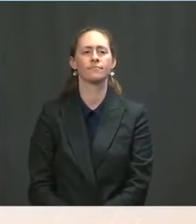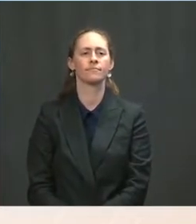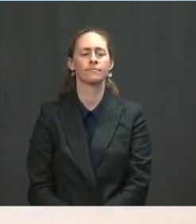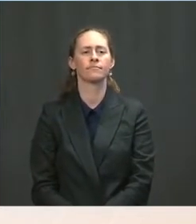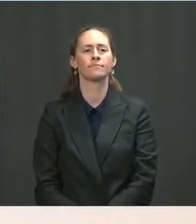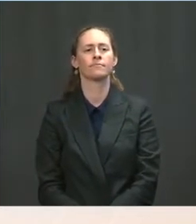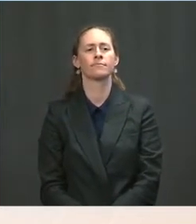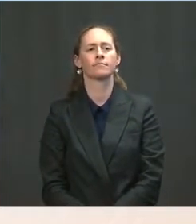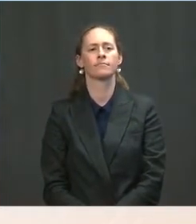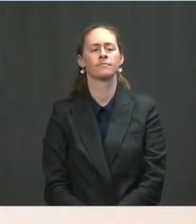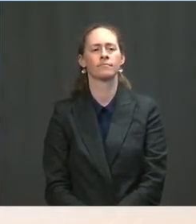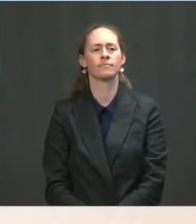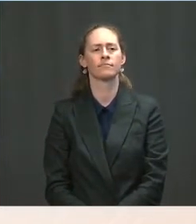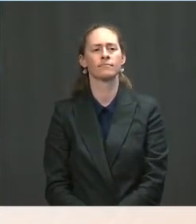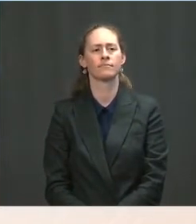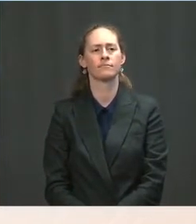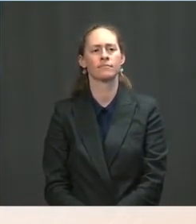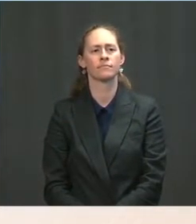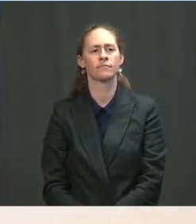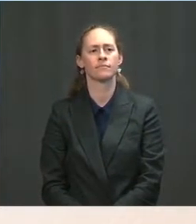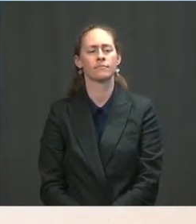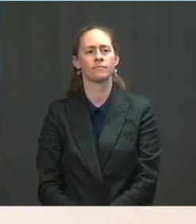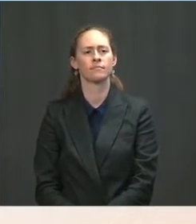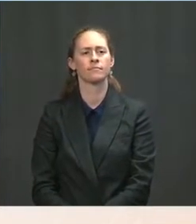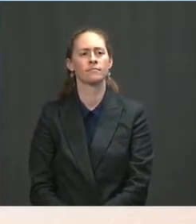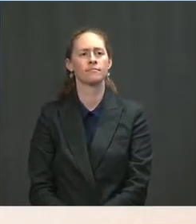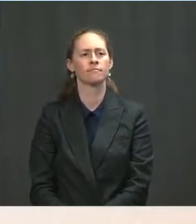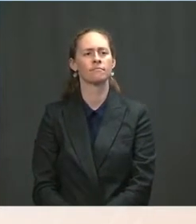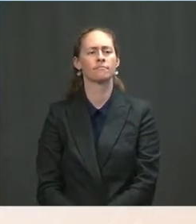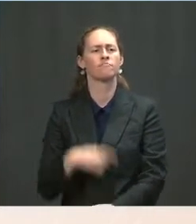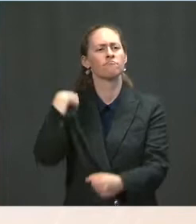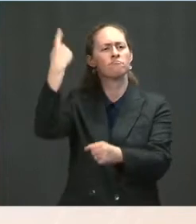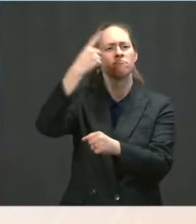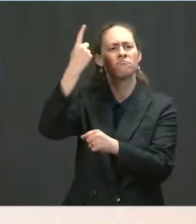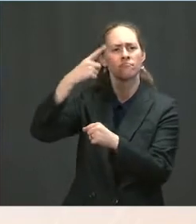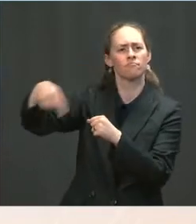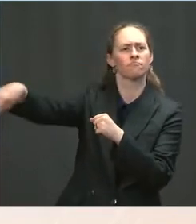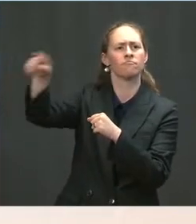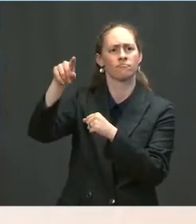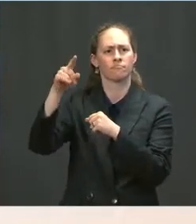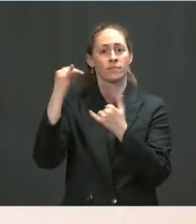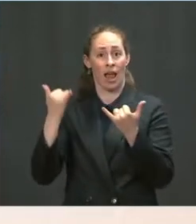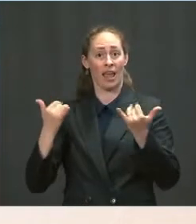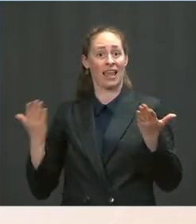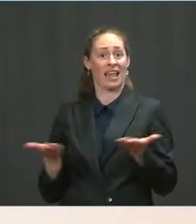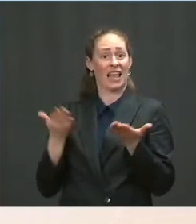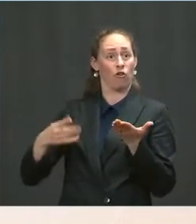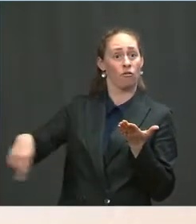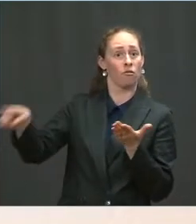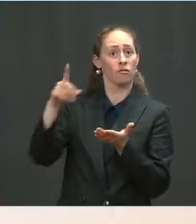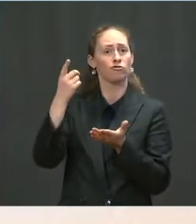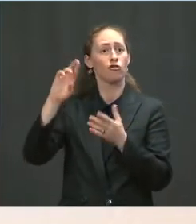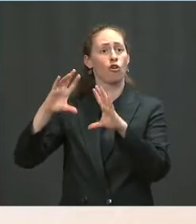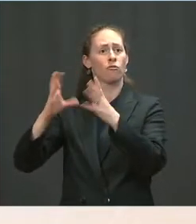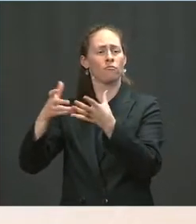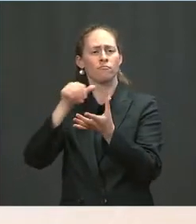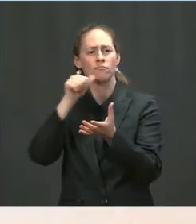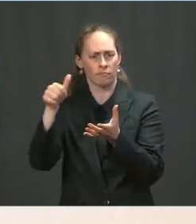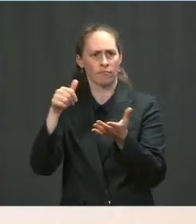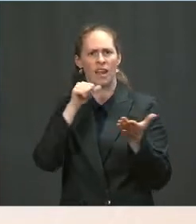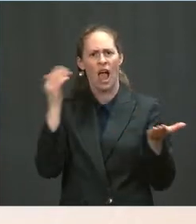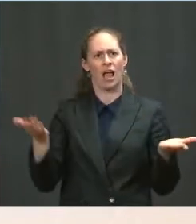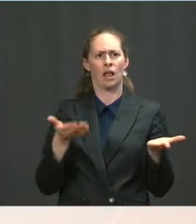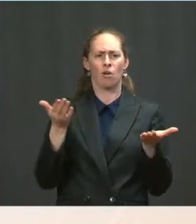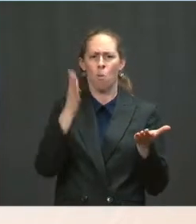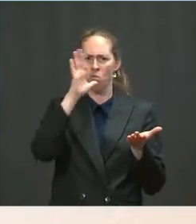doctors not here in the briefing room to take our questions? Why have we not had a COVID briefing? When we got some update from Dr. Walensky, that was